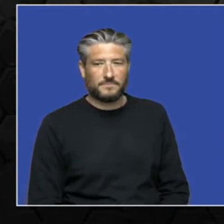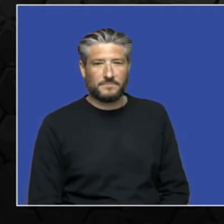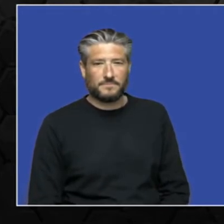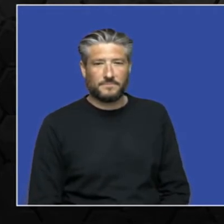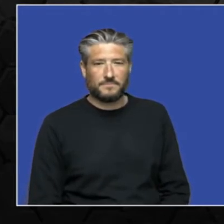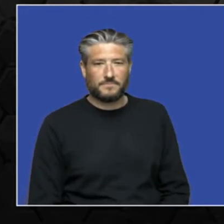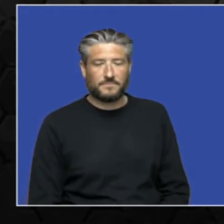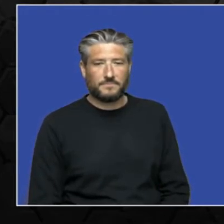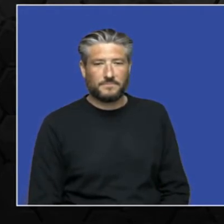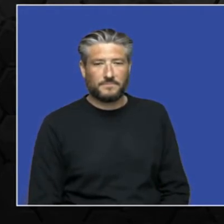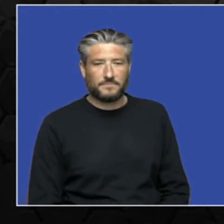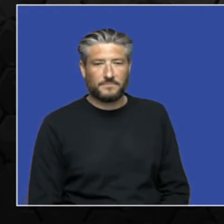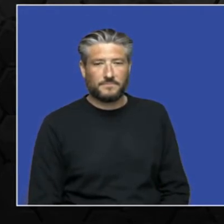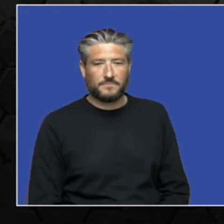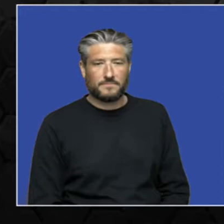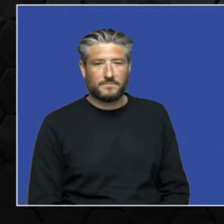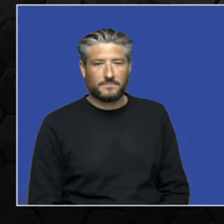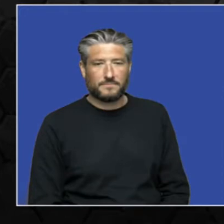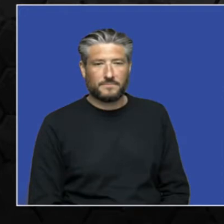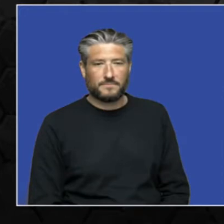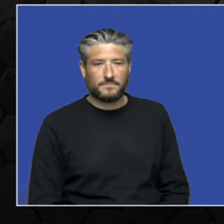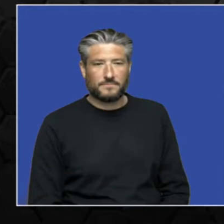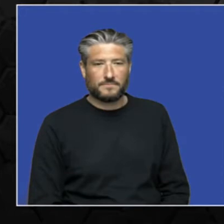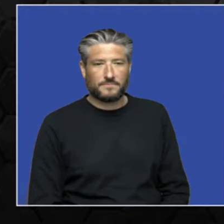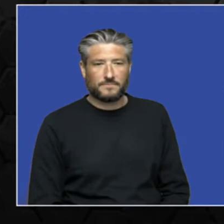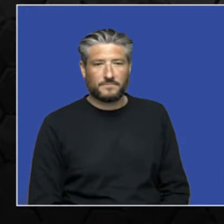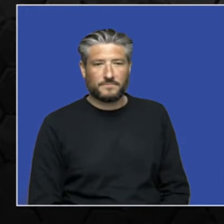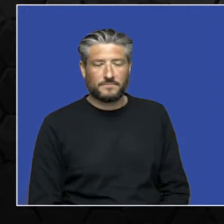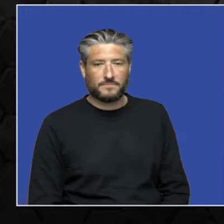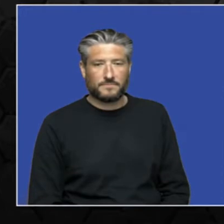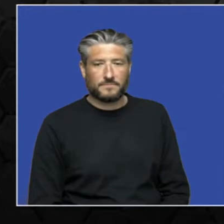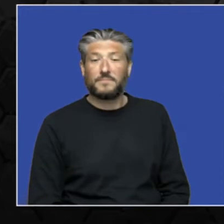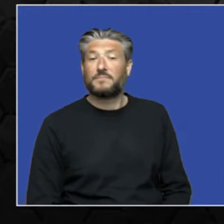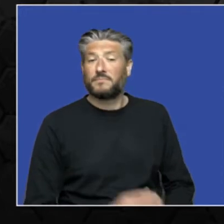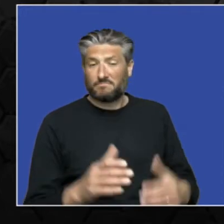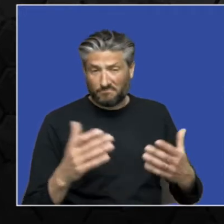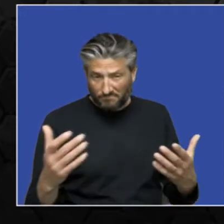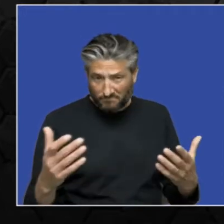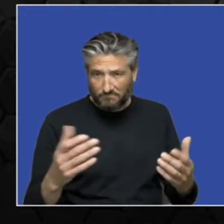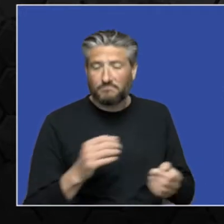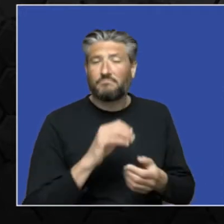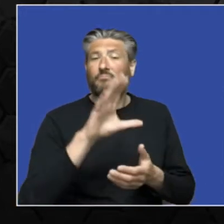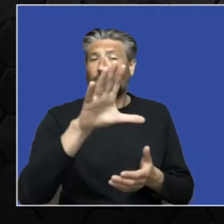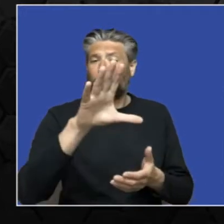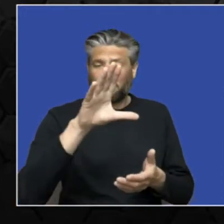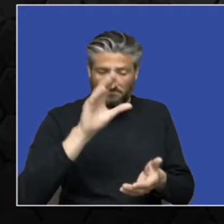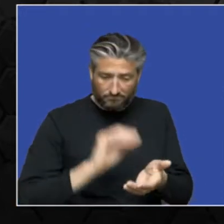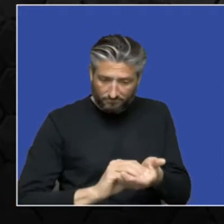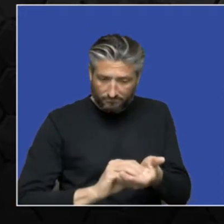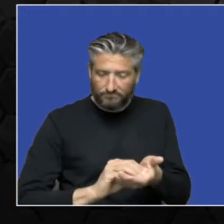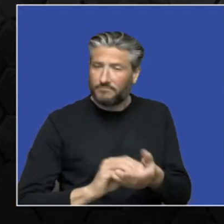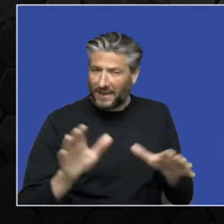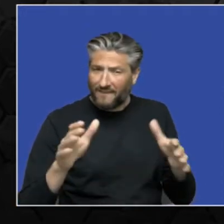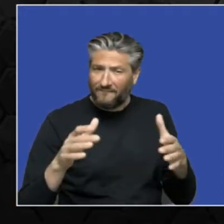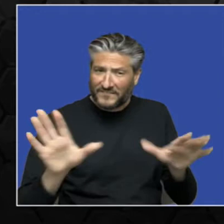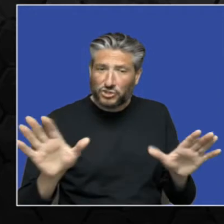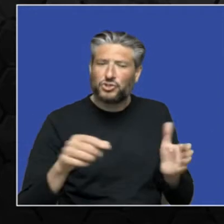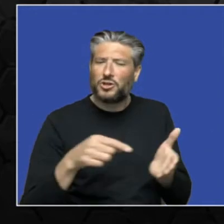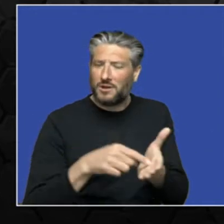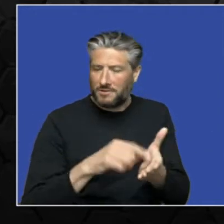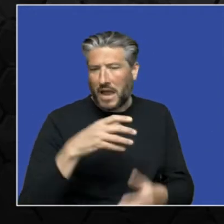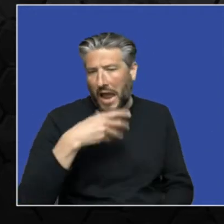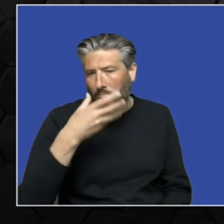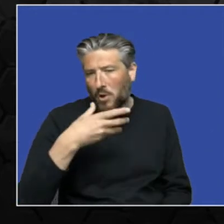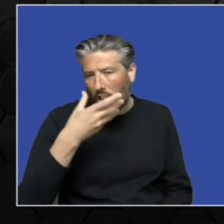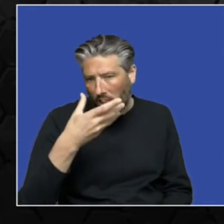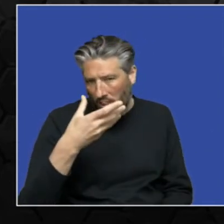Okay, so now that we've downloaded some random image from the internet showing an apple, we can just drag it